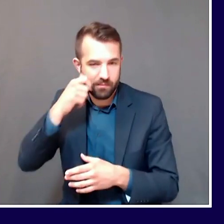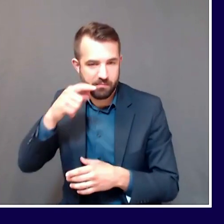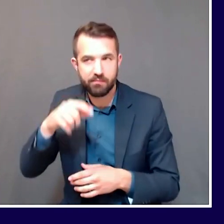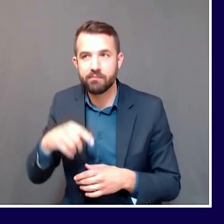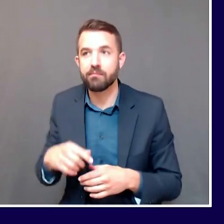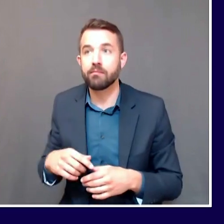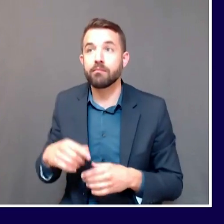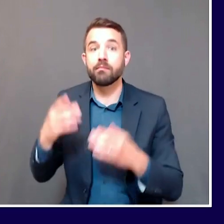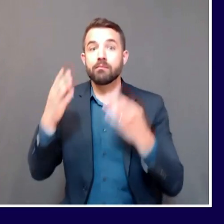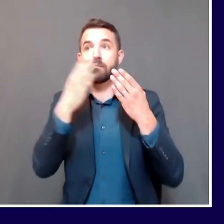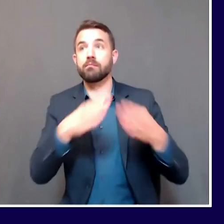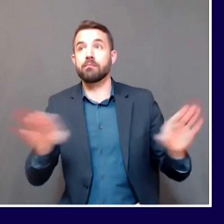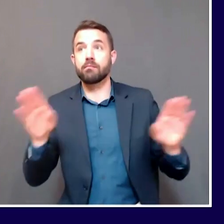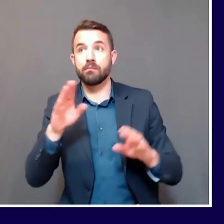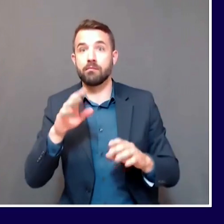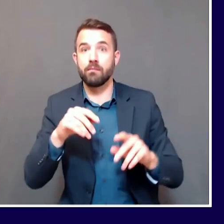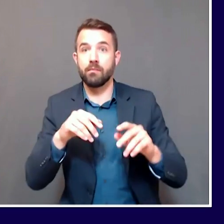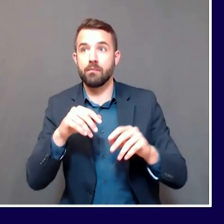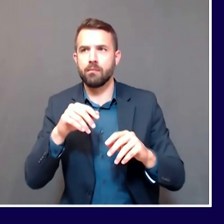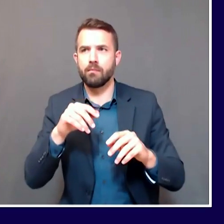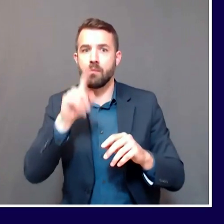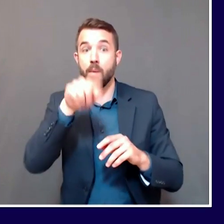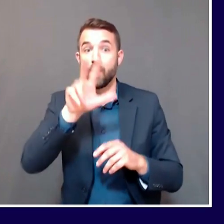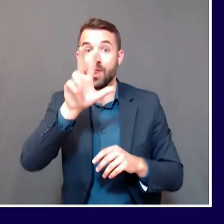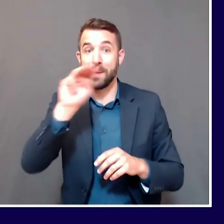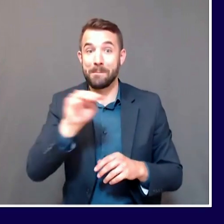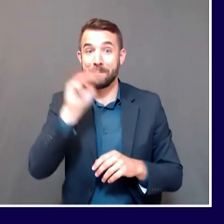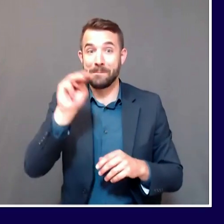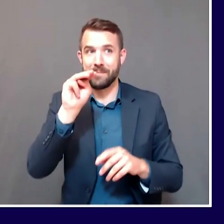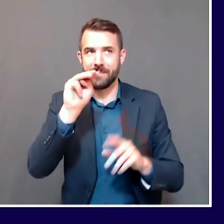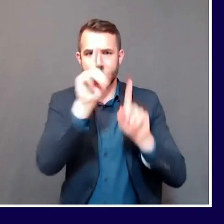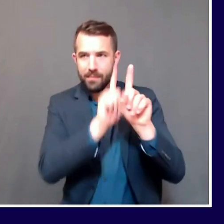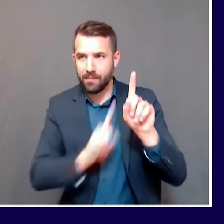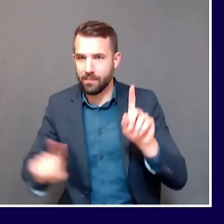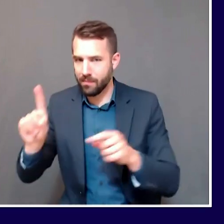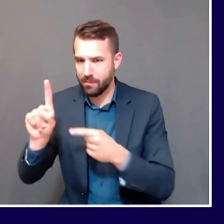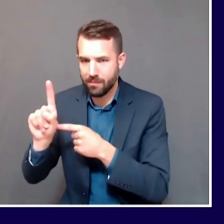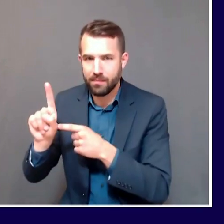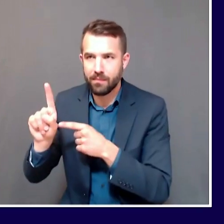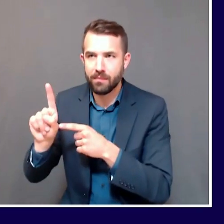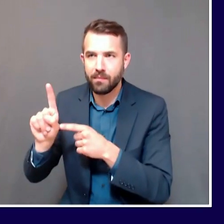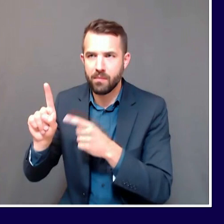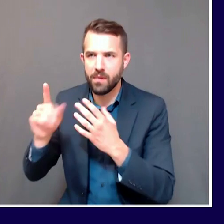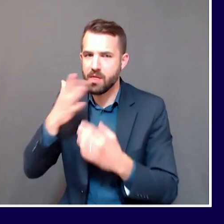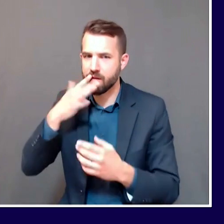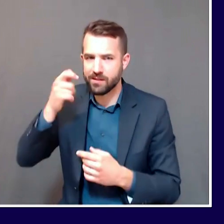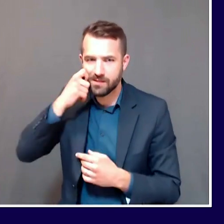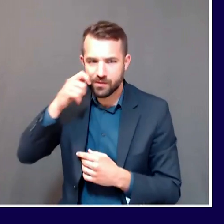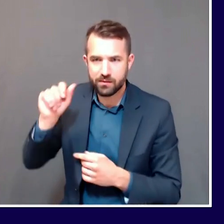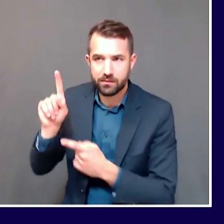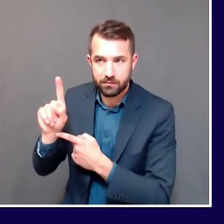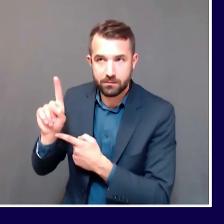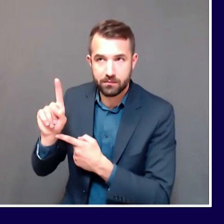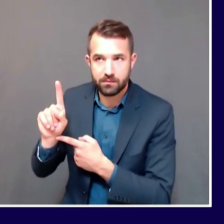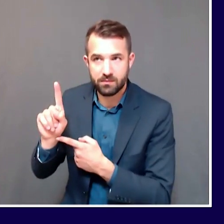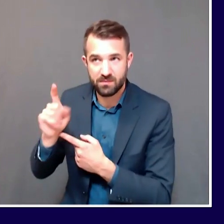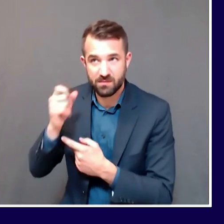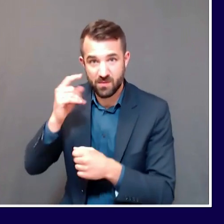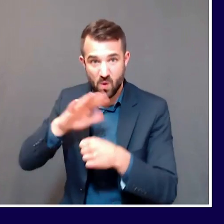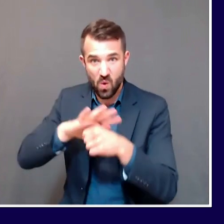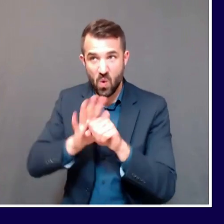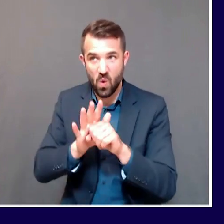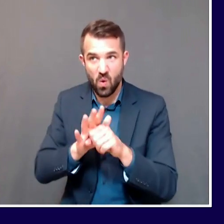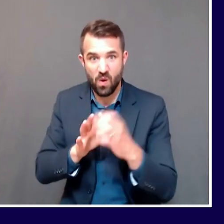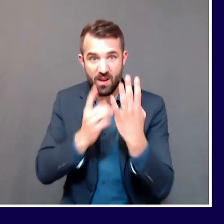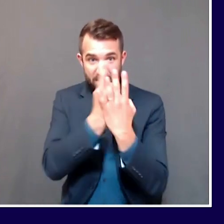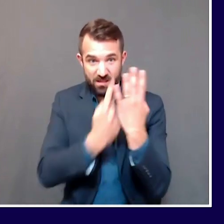So I have 2 questions. One is that Maine seems to be one of the only states that doesn't publish numbers